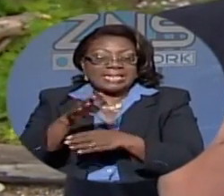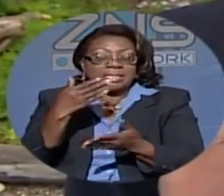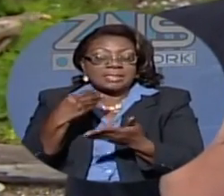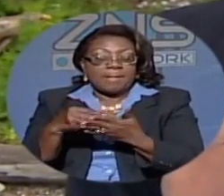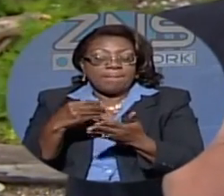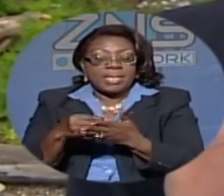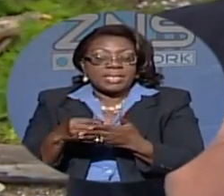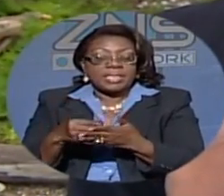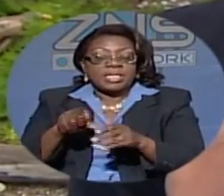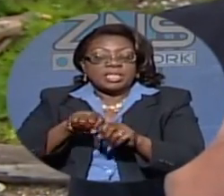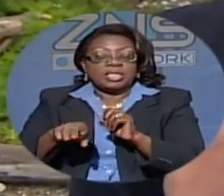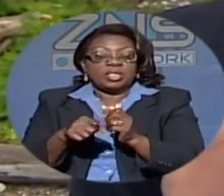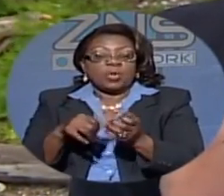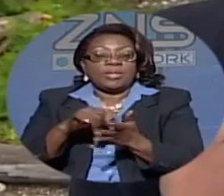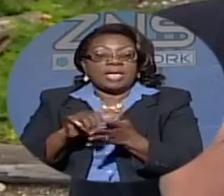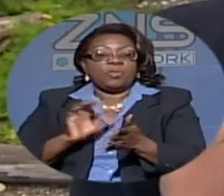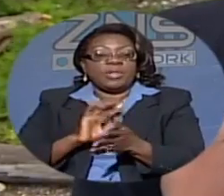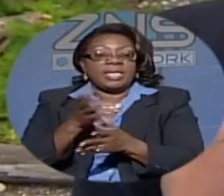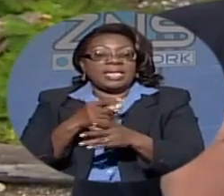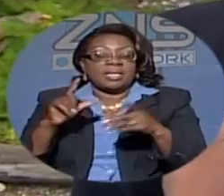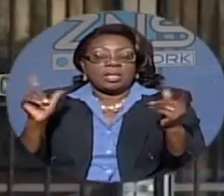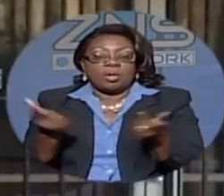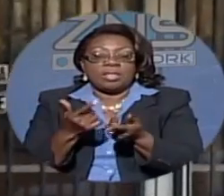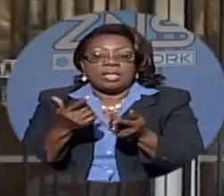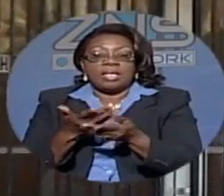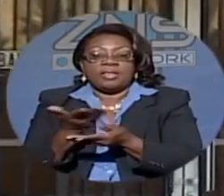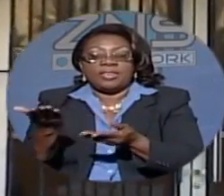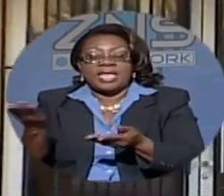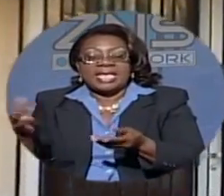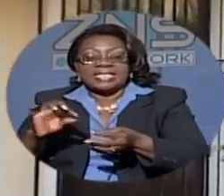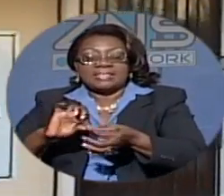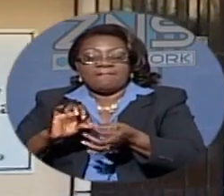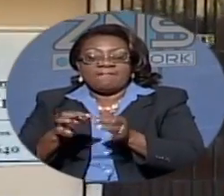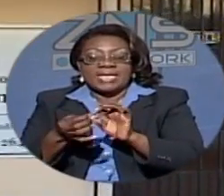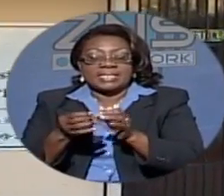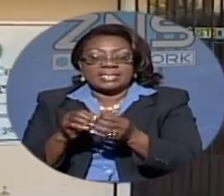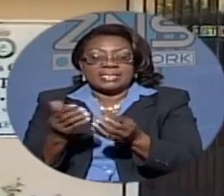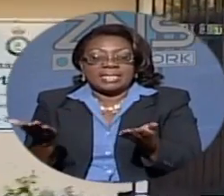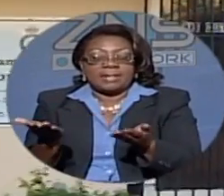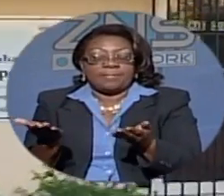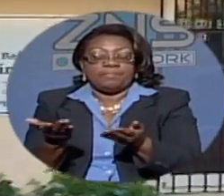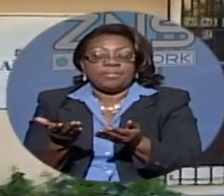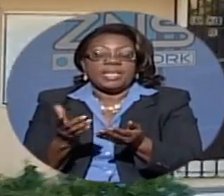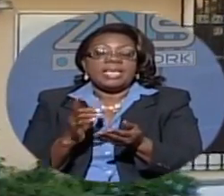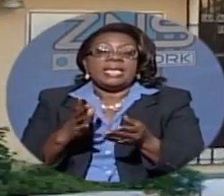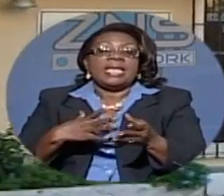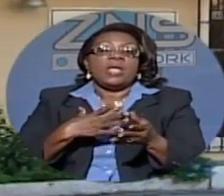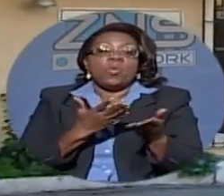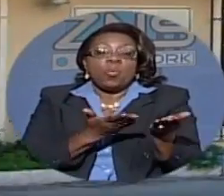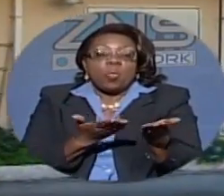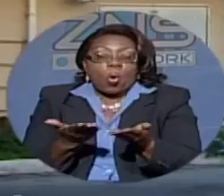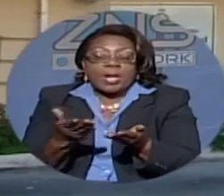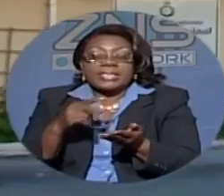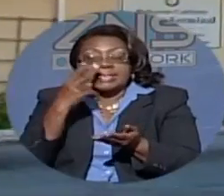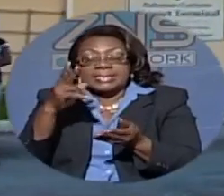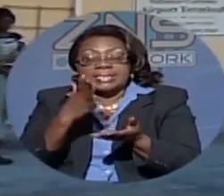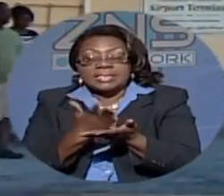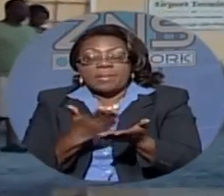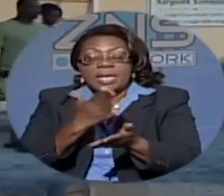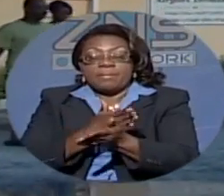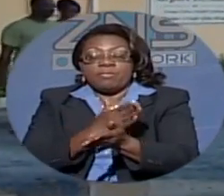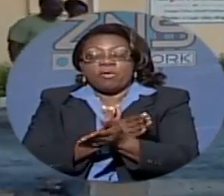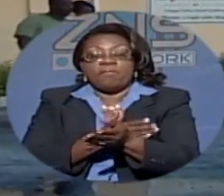get more things in order around here. According to James Pratt, he would like to see some improvements to the South